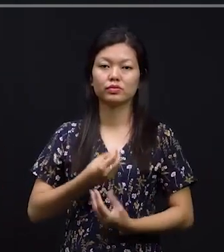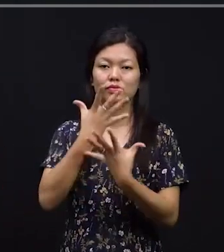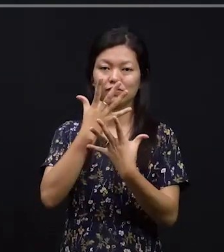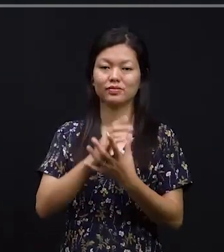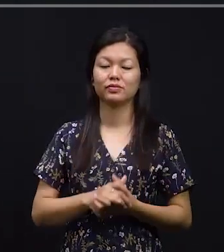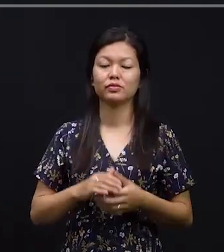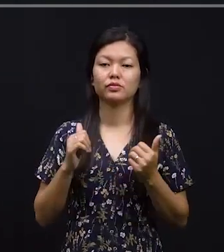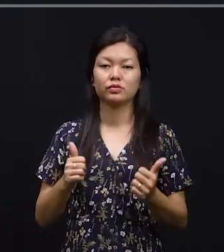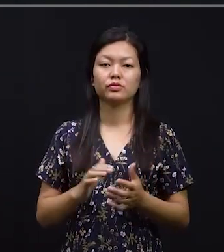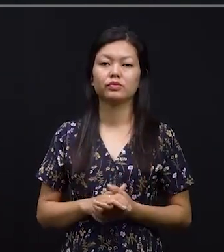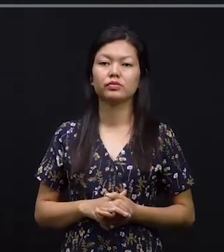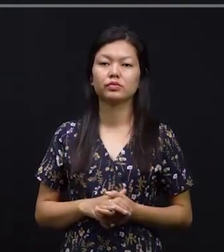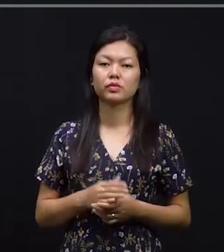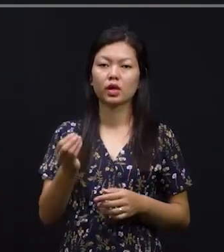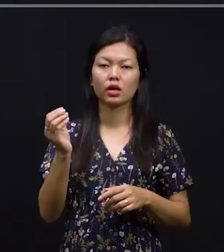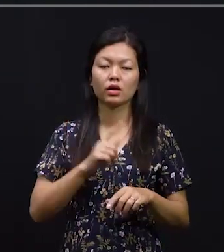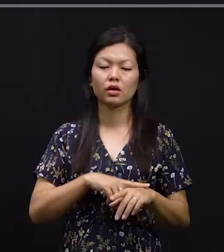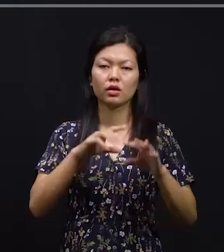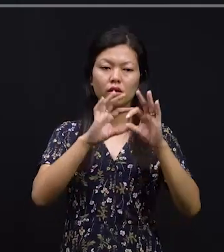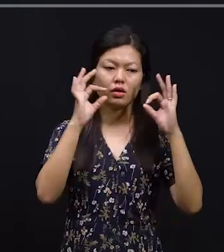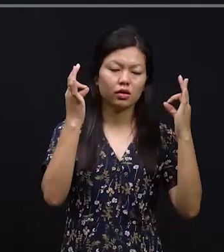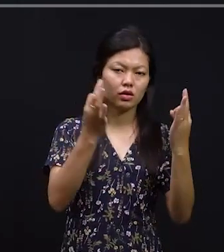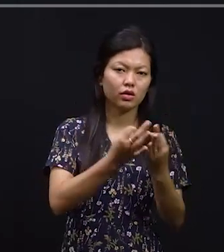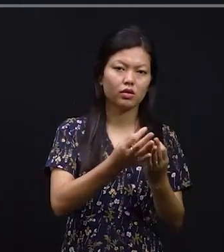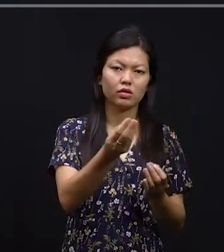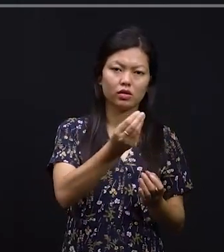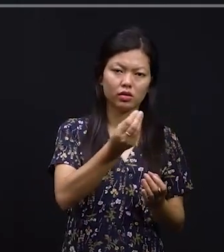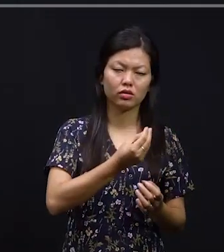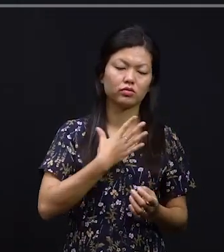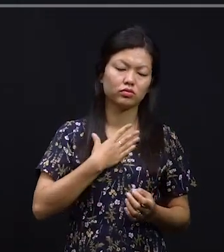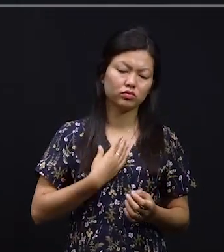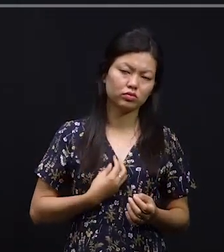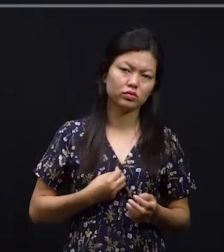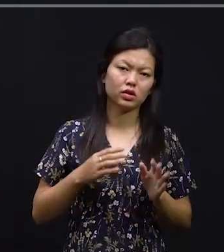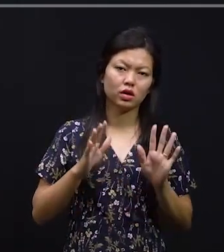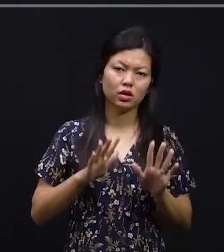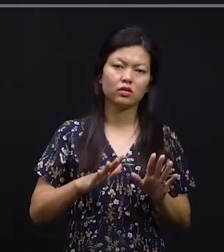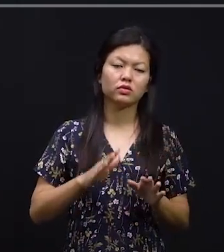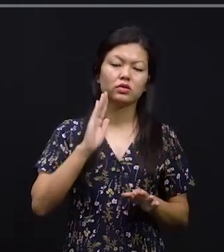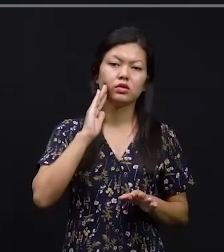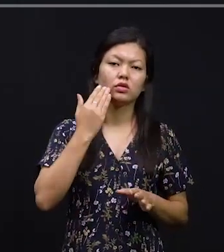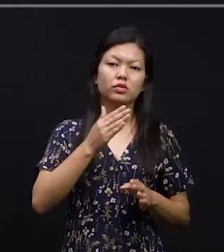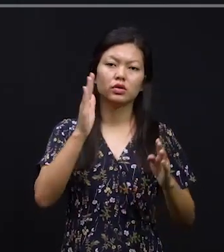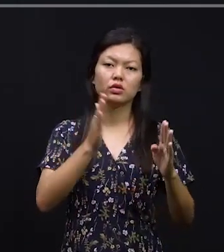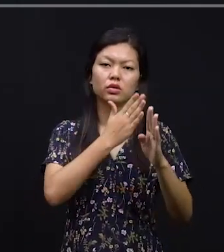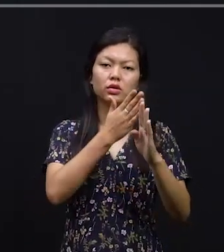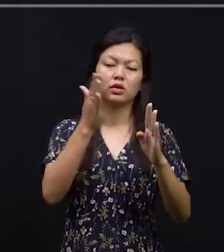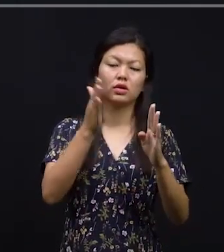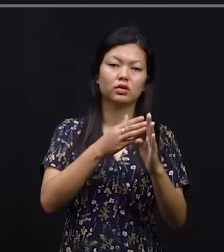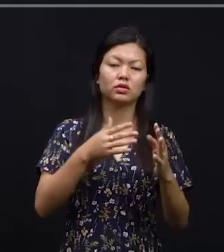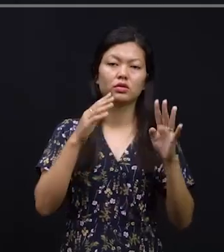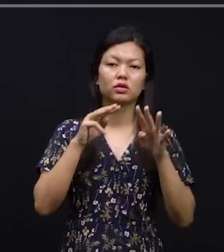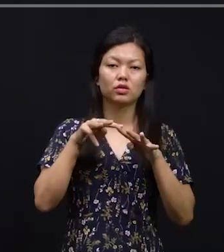some families who needs joy even at the moment when we think that everyone in the village or everyone